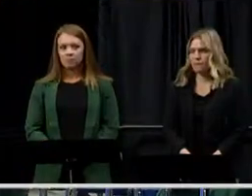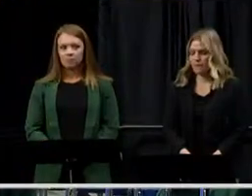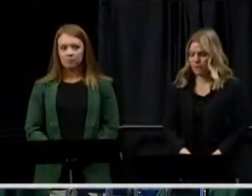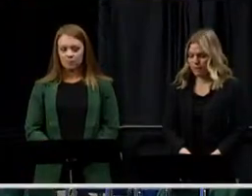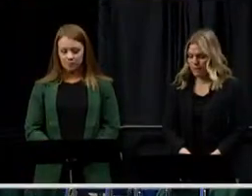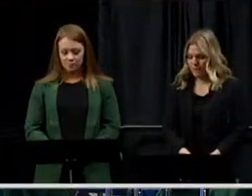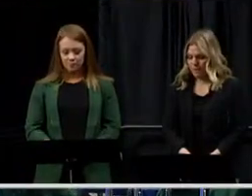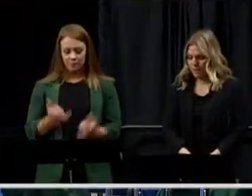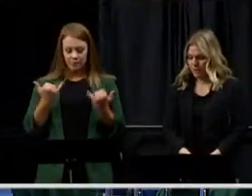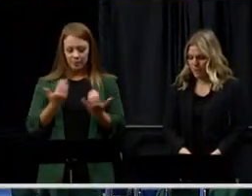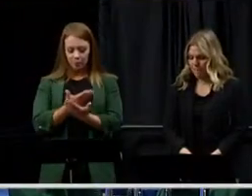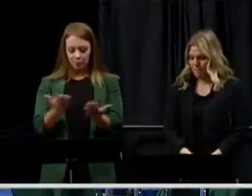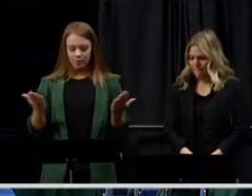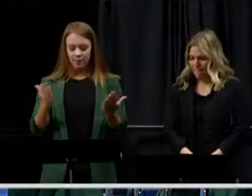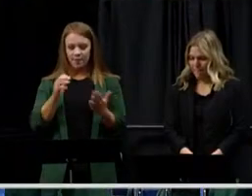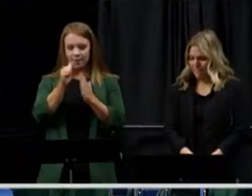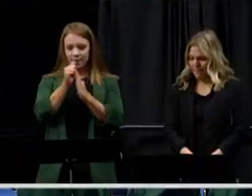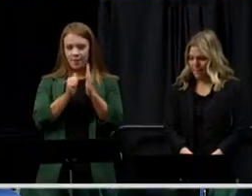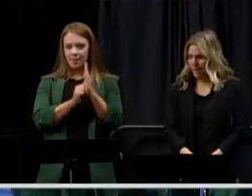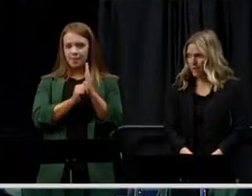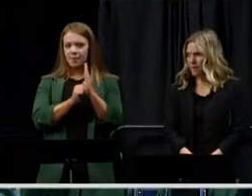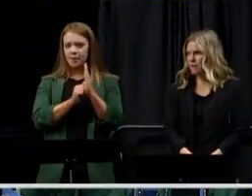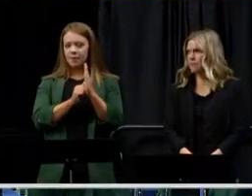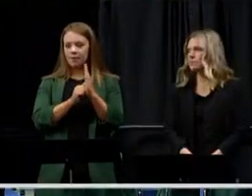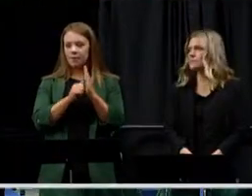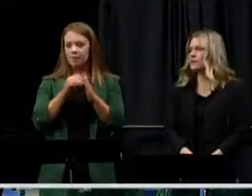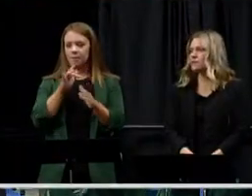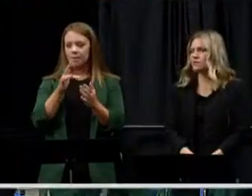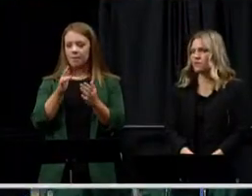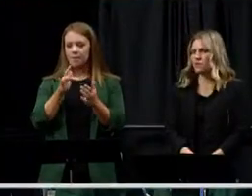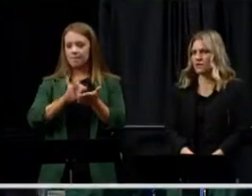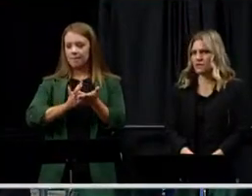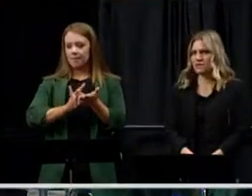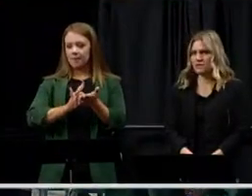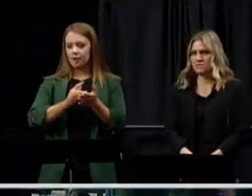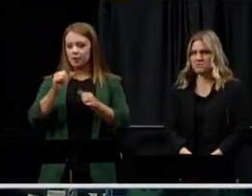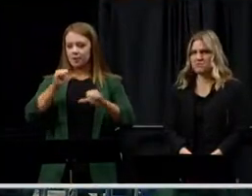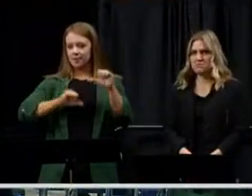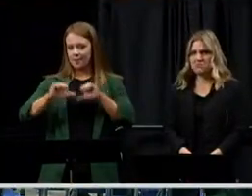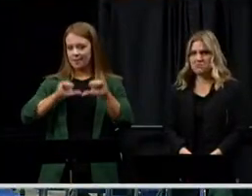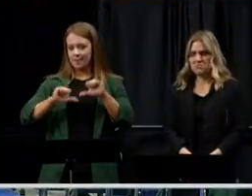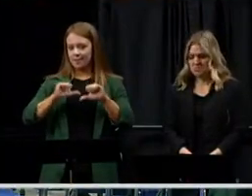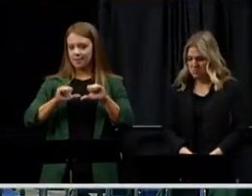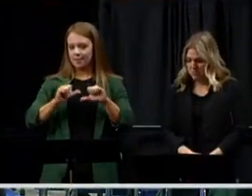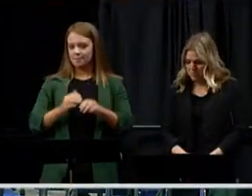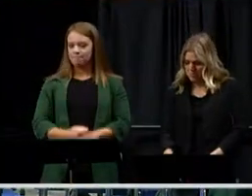We now present the Academy of Medical Sciences.